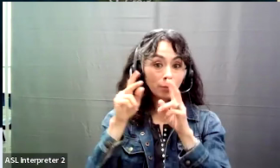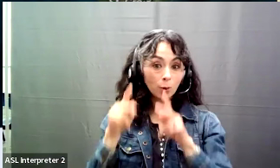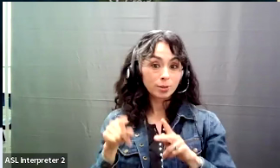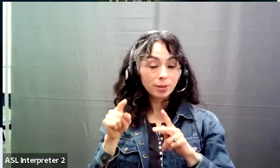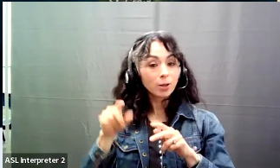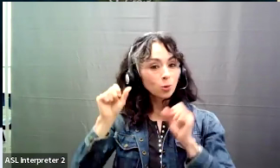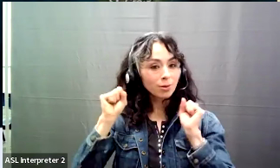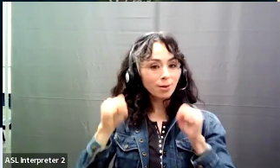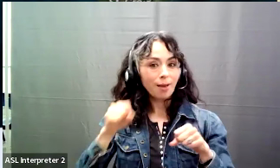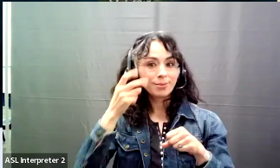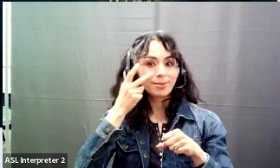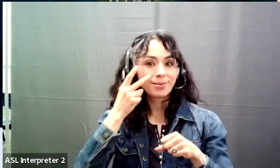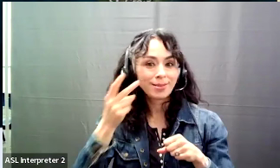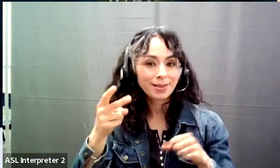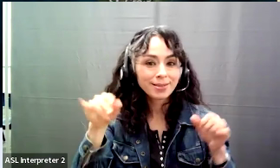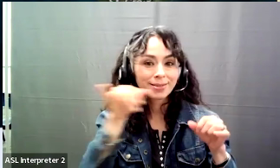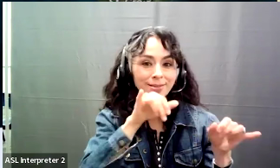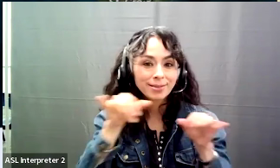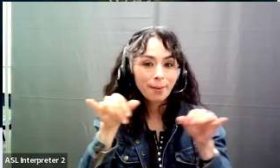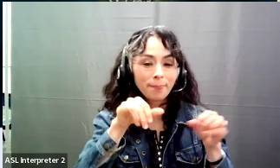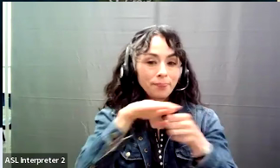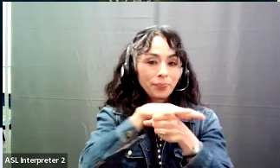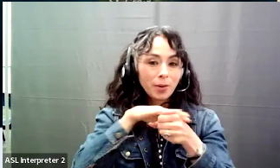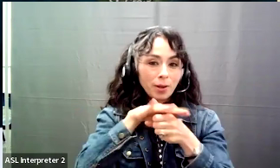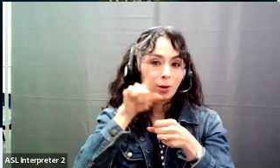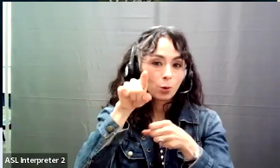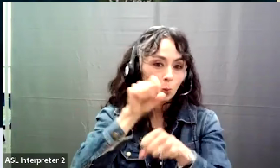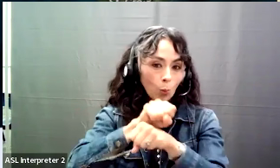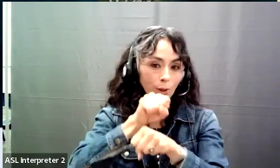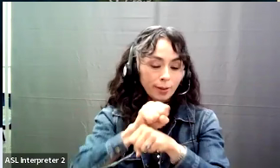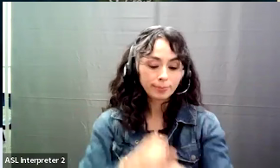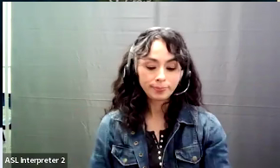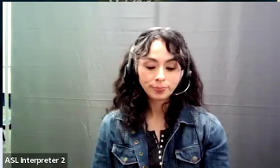to see the same area that we are seeing and we are working on.